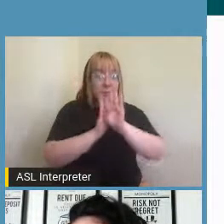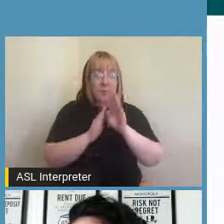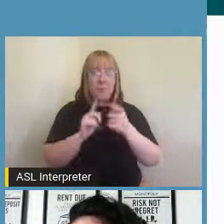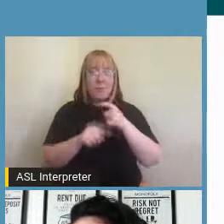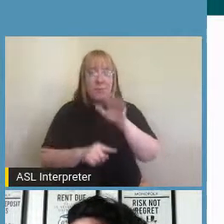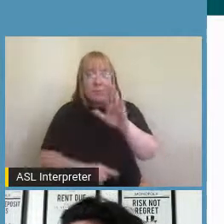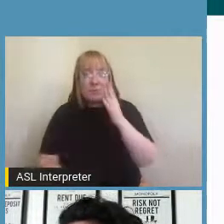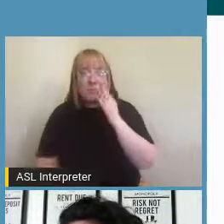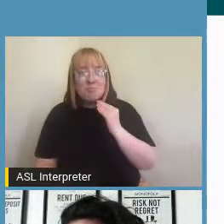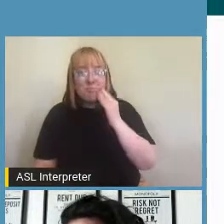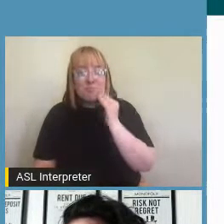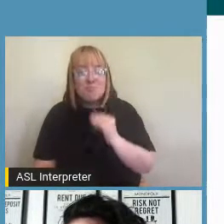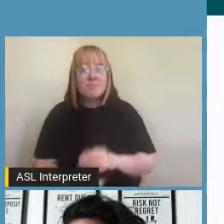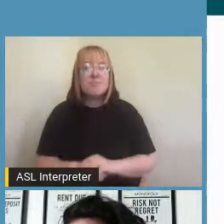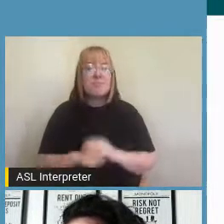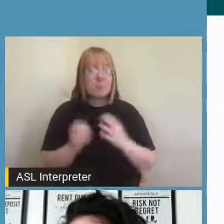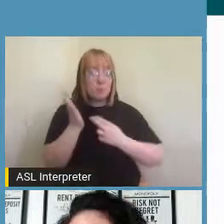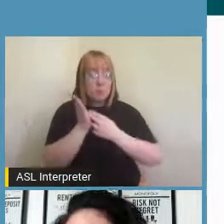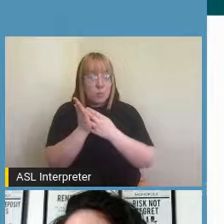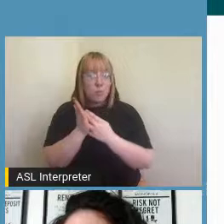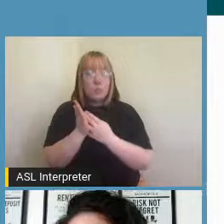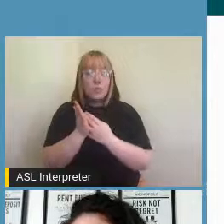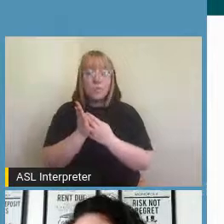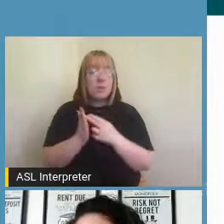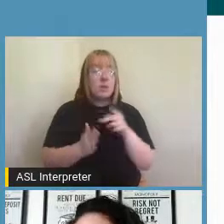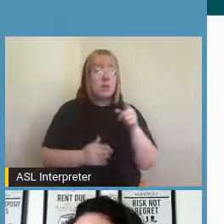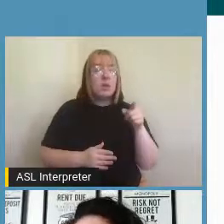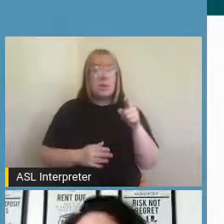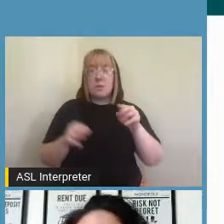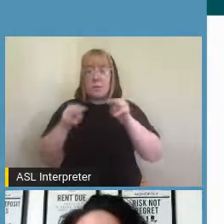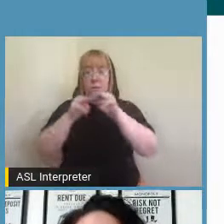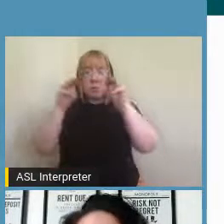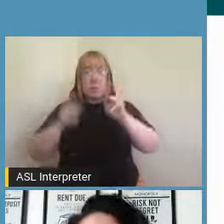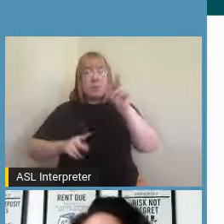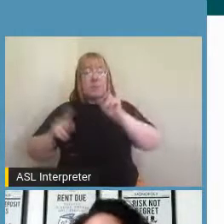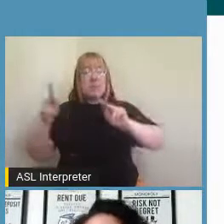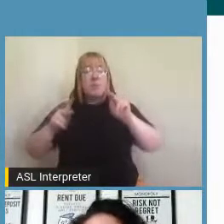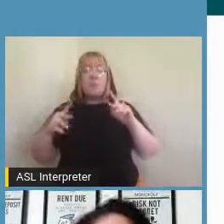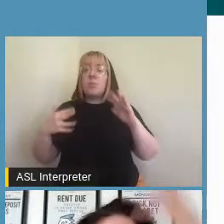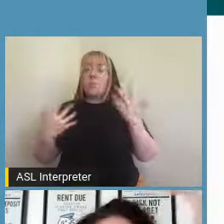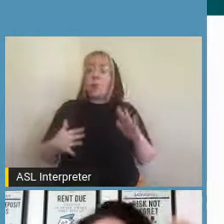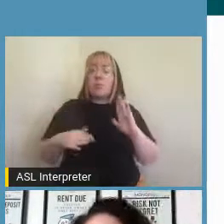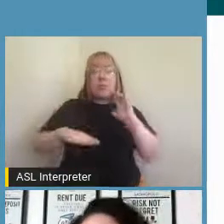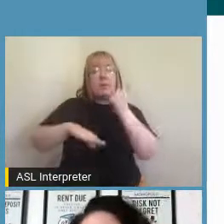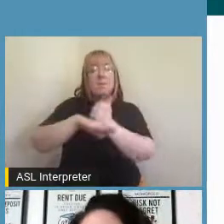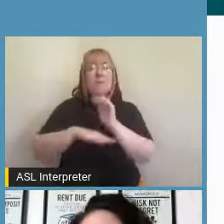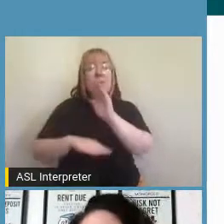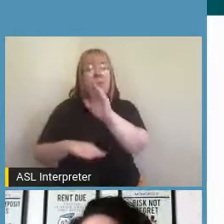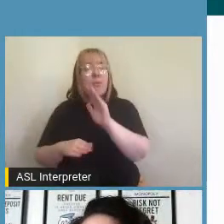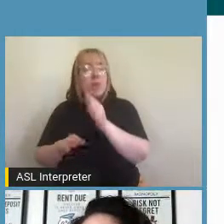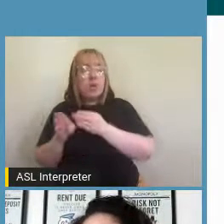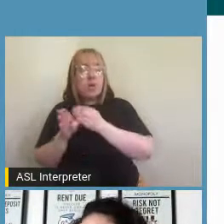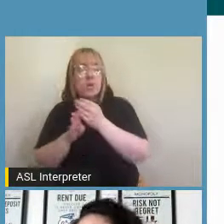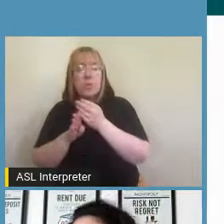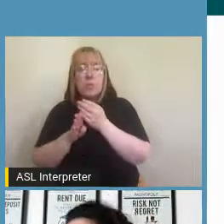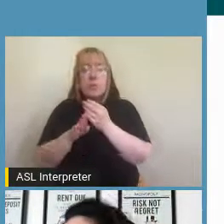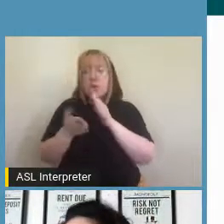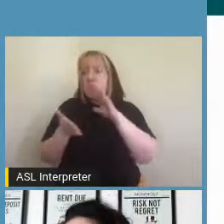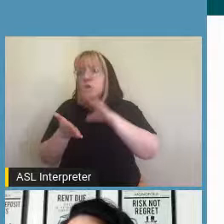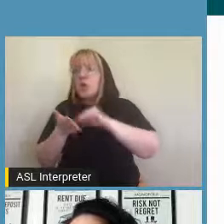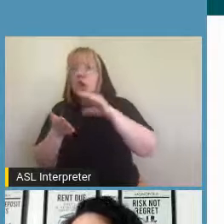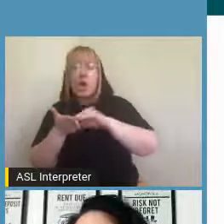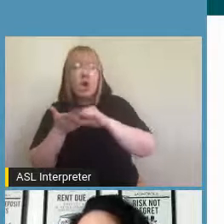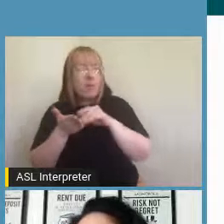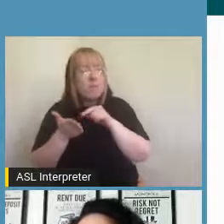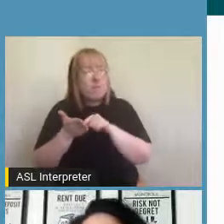And the truth is that you all committed your careers to preserving this history, to preserving these stories, if it's from cowboys to